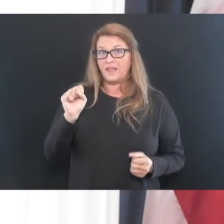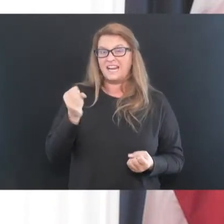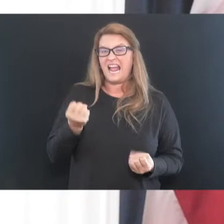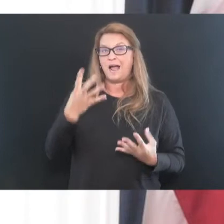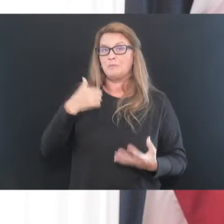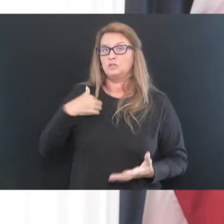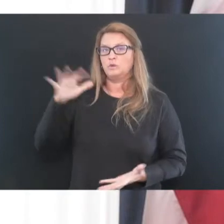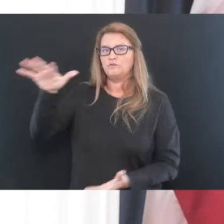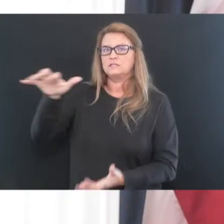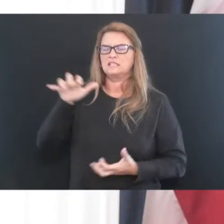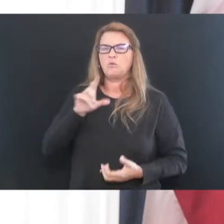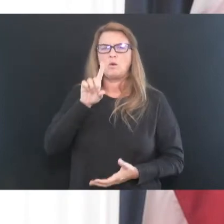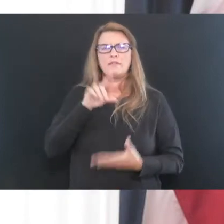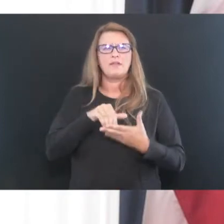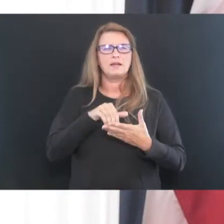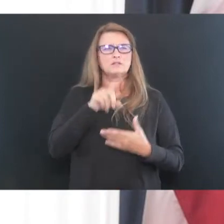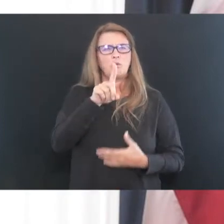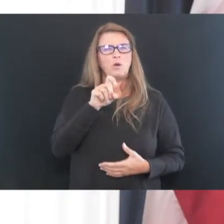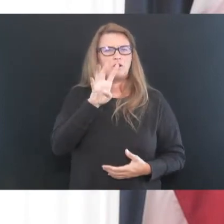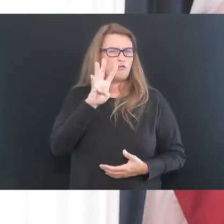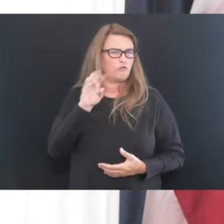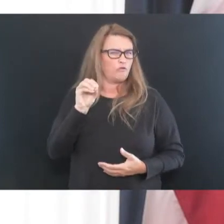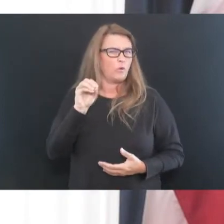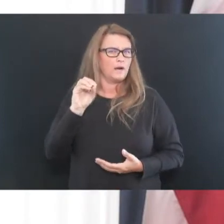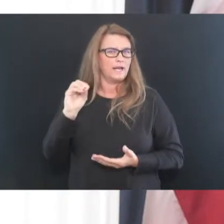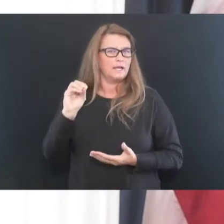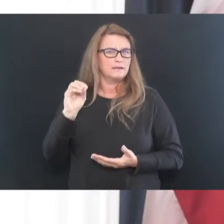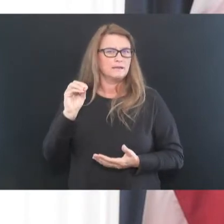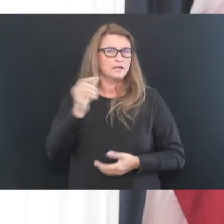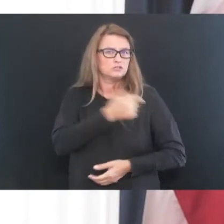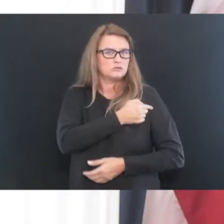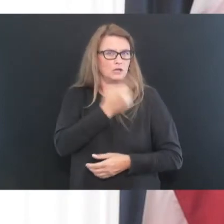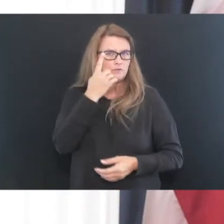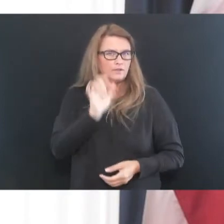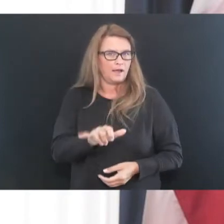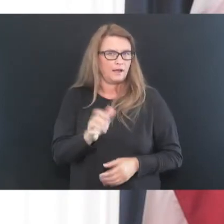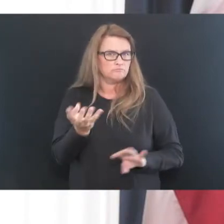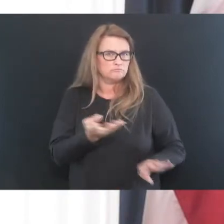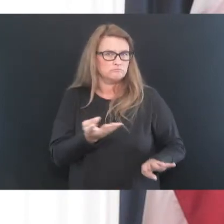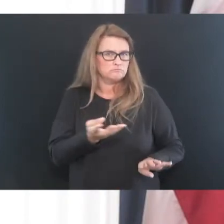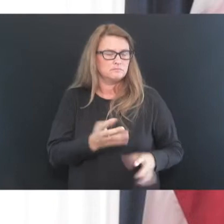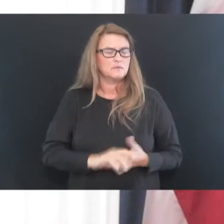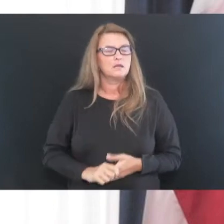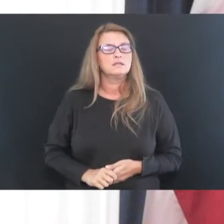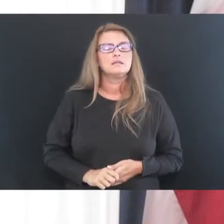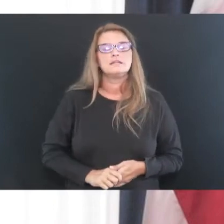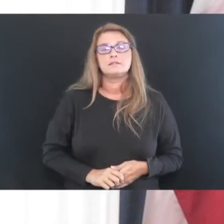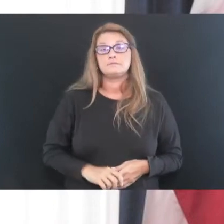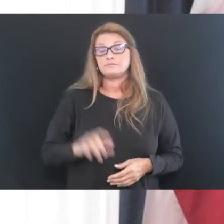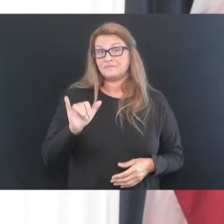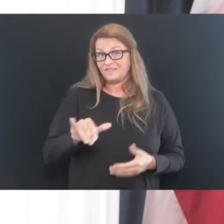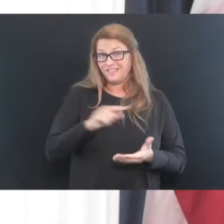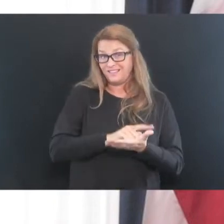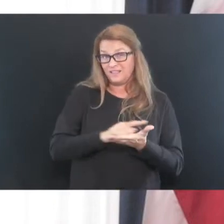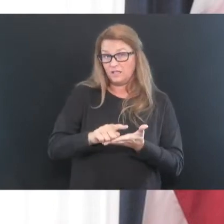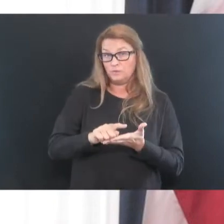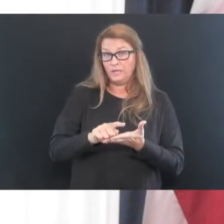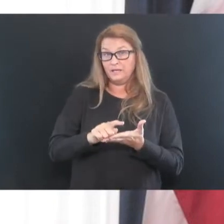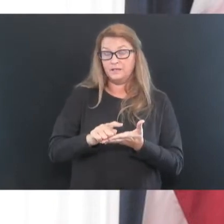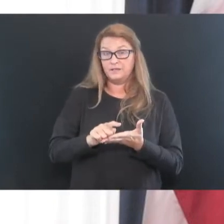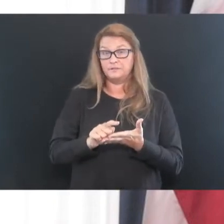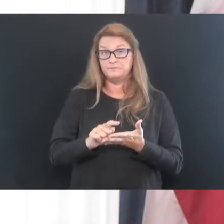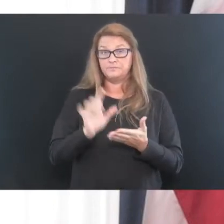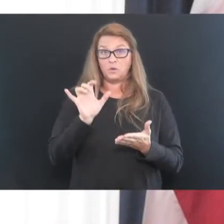about 1,440 doses. We have not exceeded that level in the past, but we believe this week with this greater